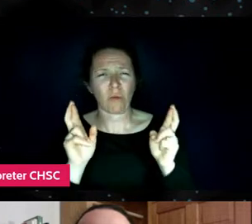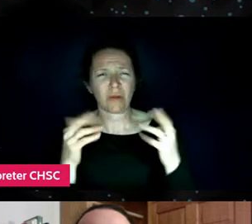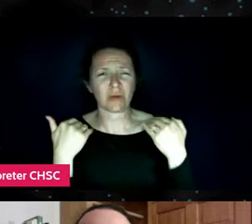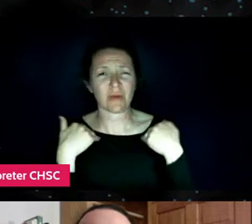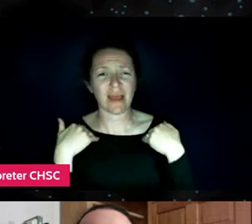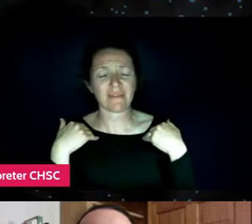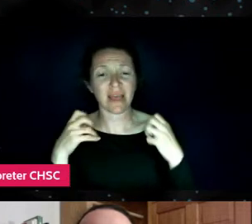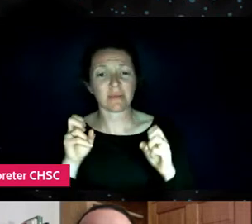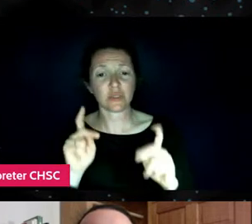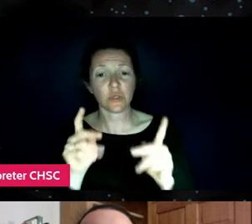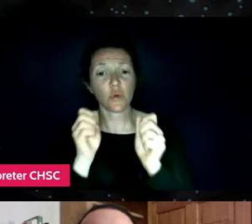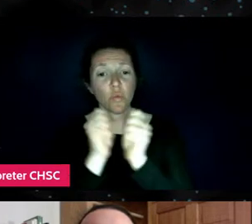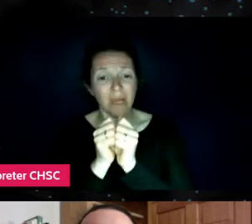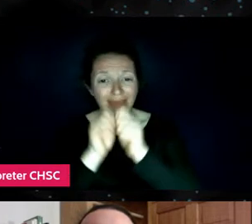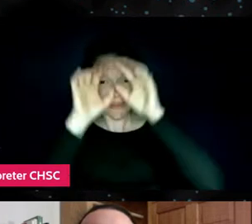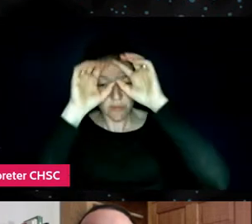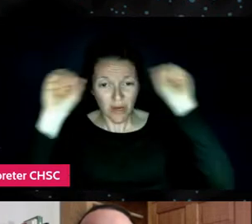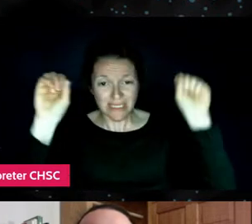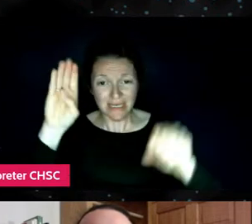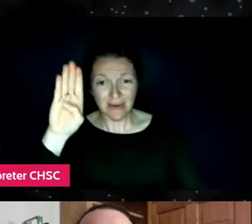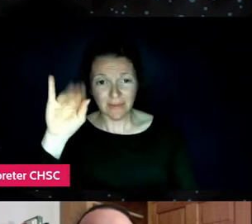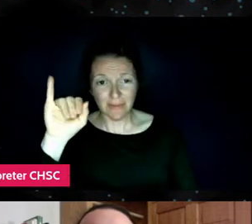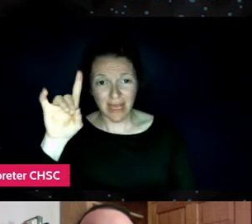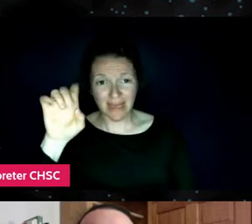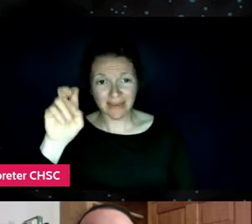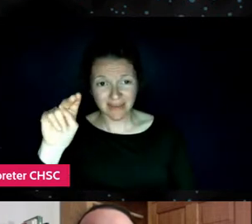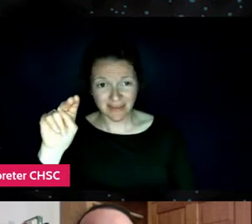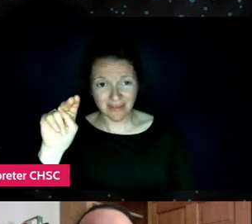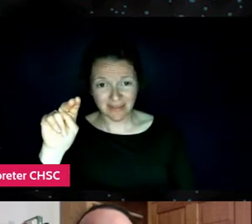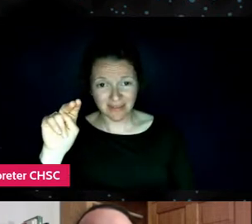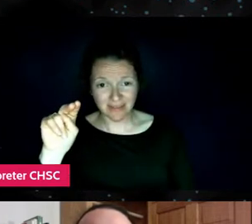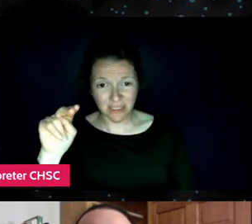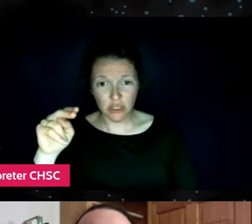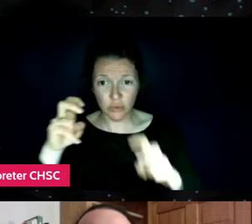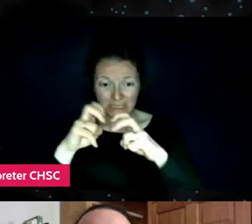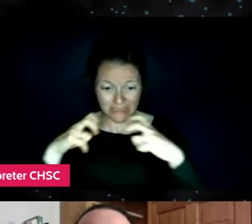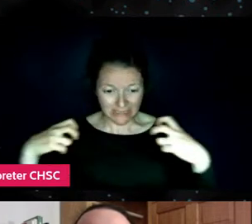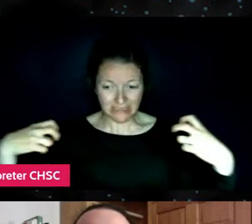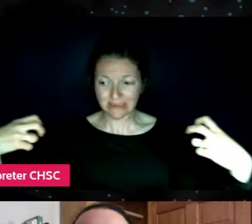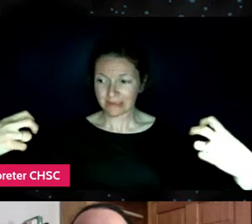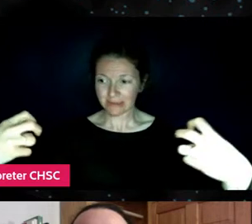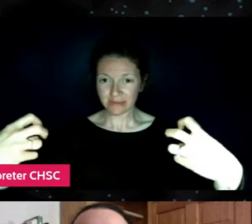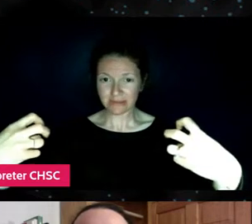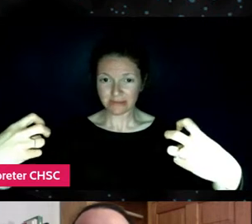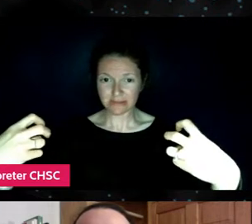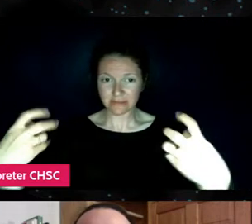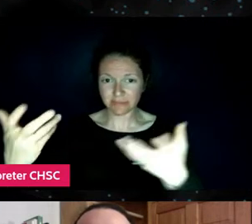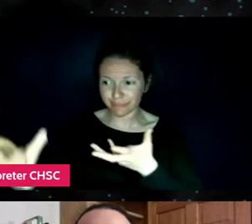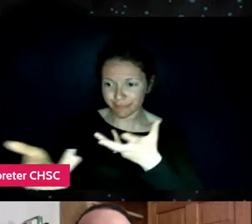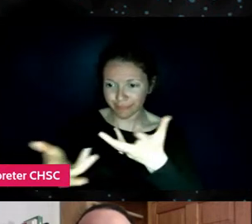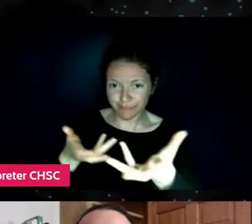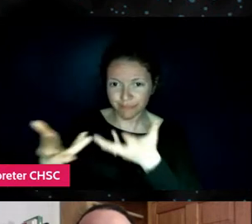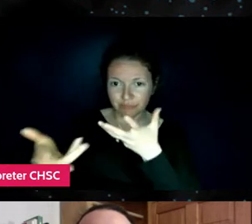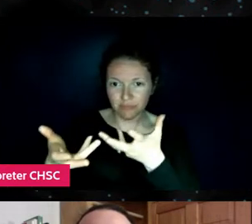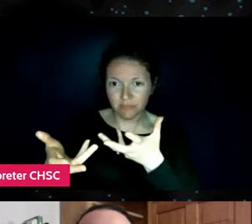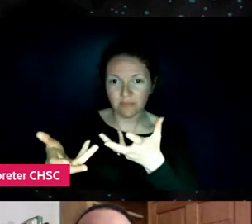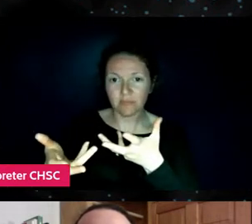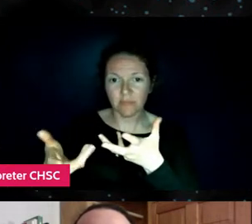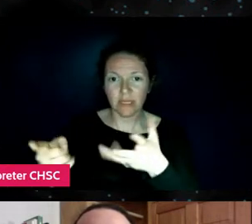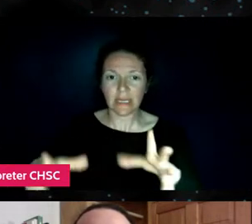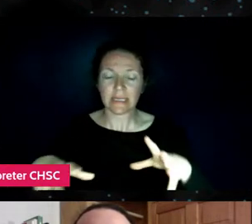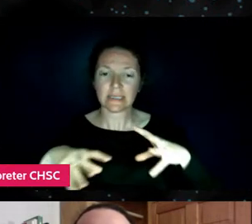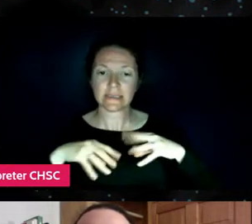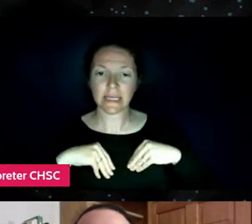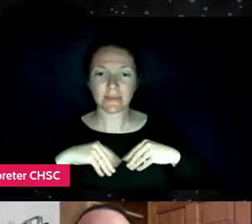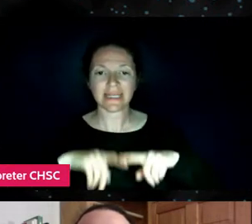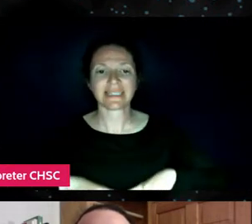with the Biden administration to sit down at the table and get them to adopt a different stance to